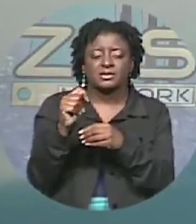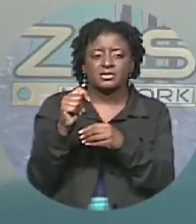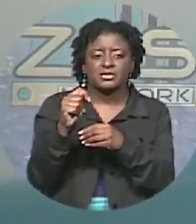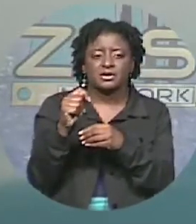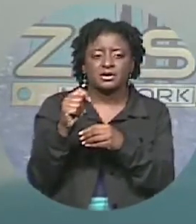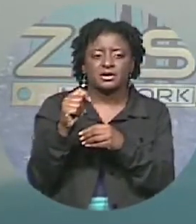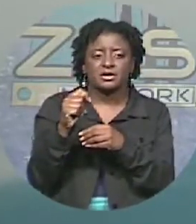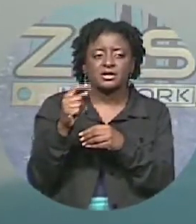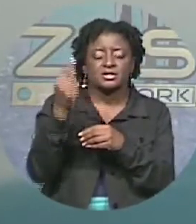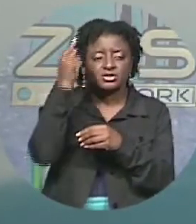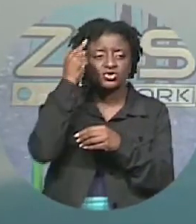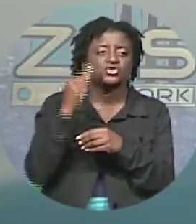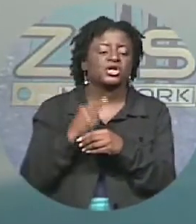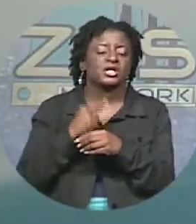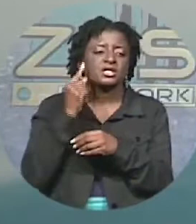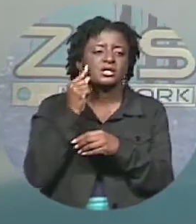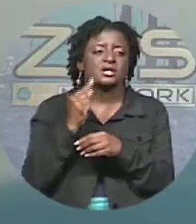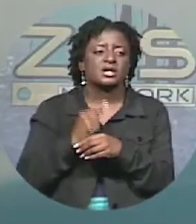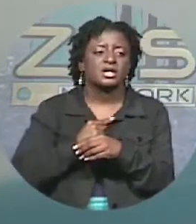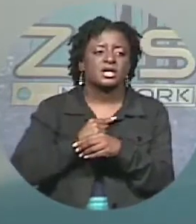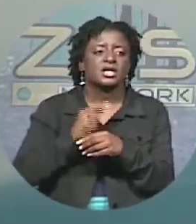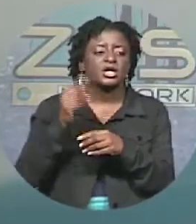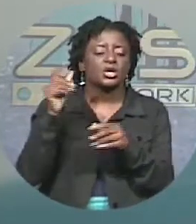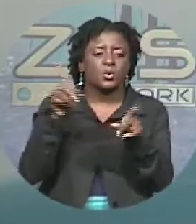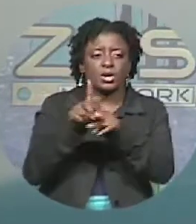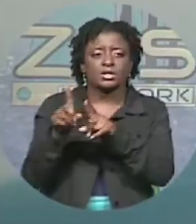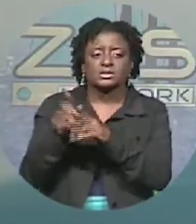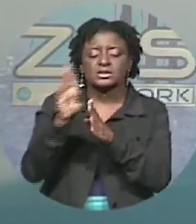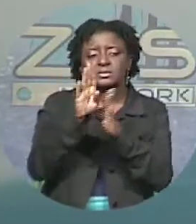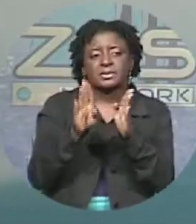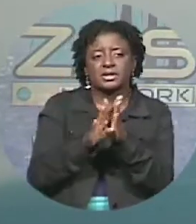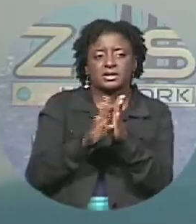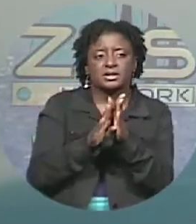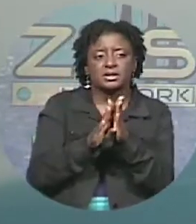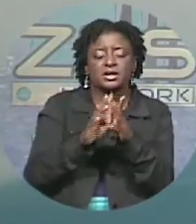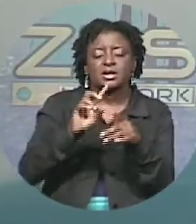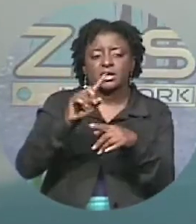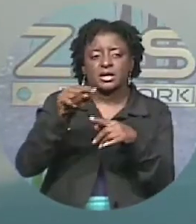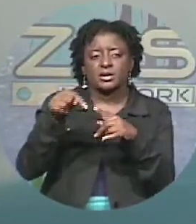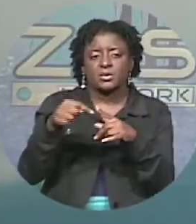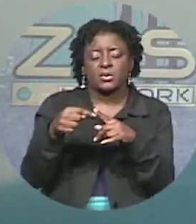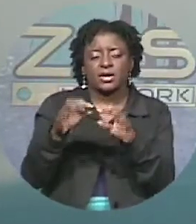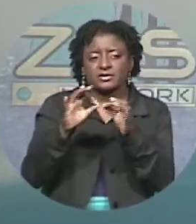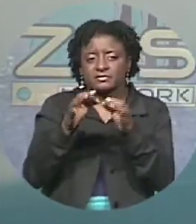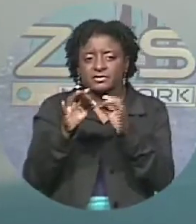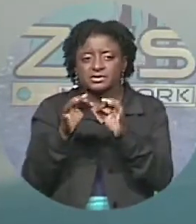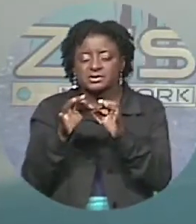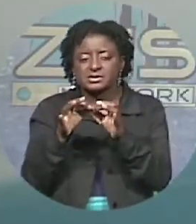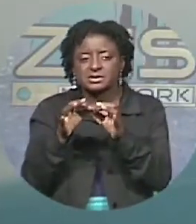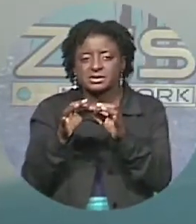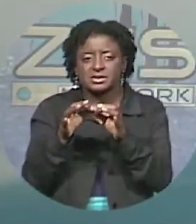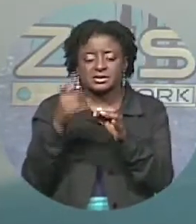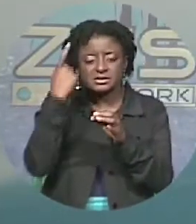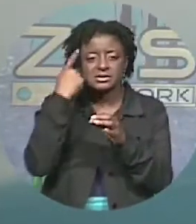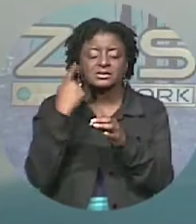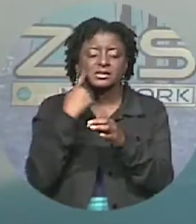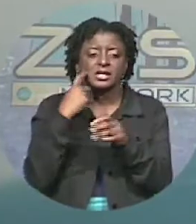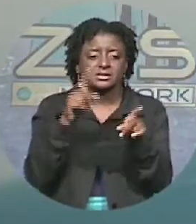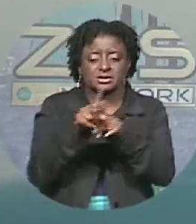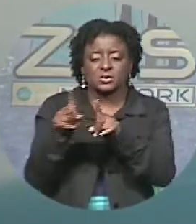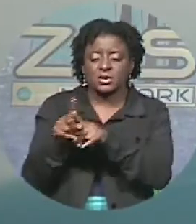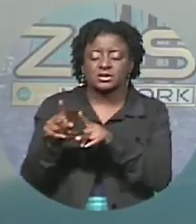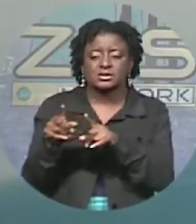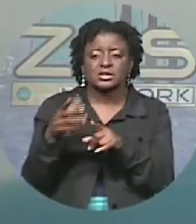MP Greg Moss told Parliament today that when it comes to correcting gender inequality, we should be careful not to open doors to new